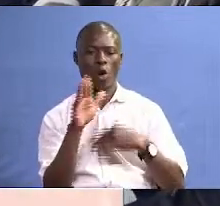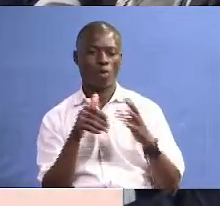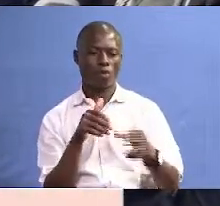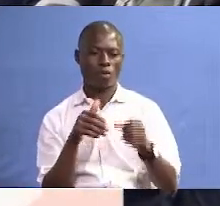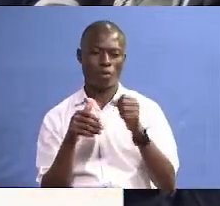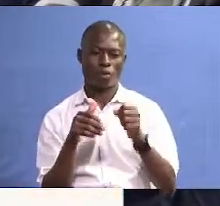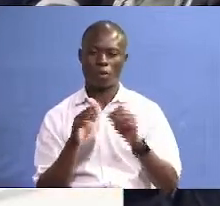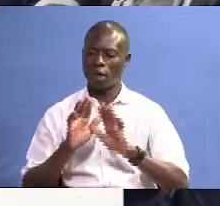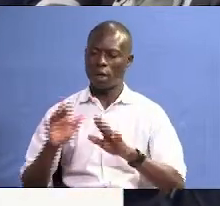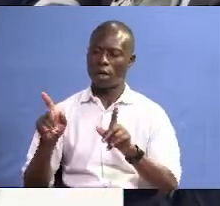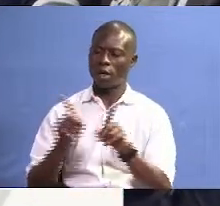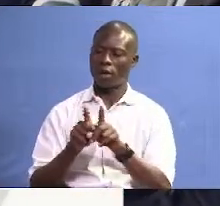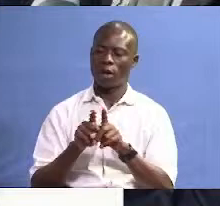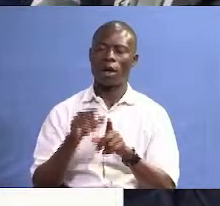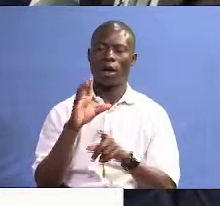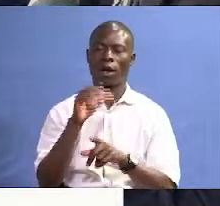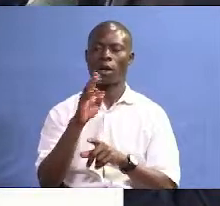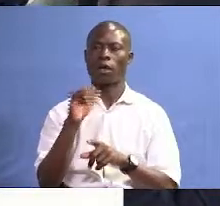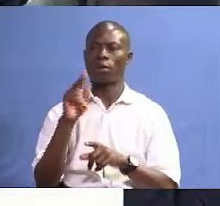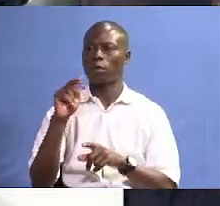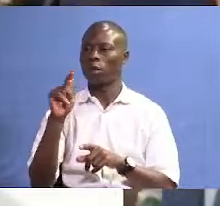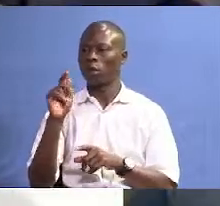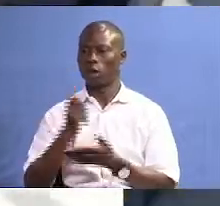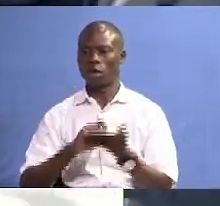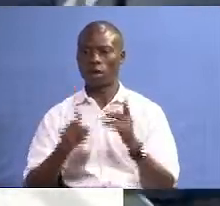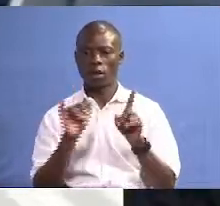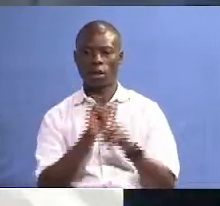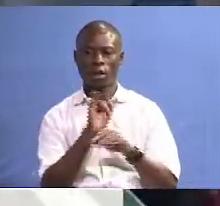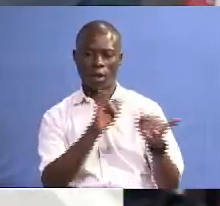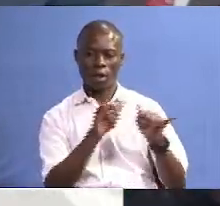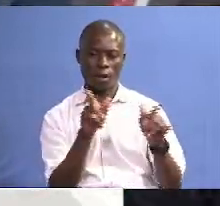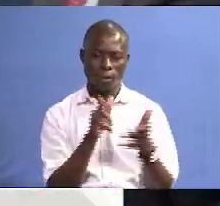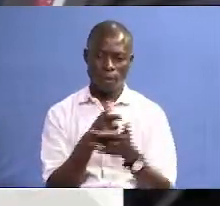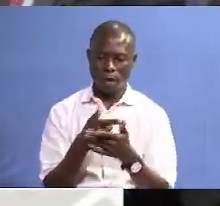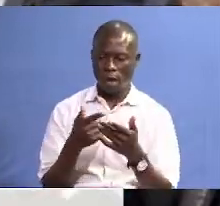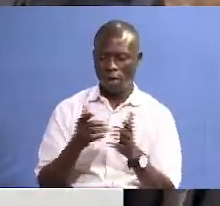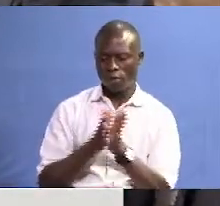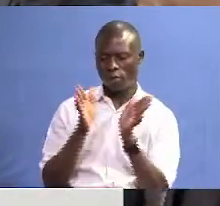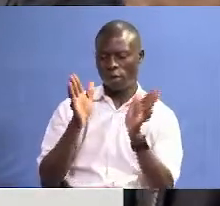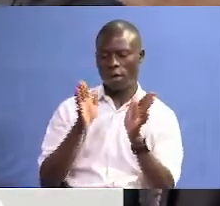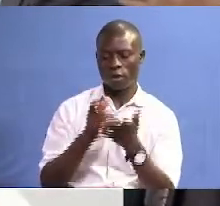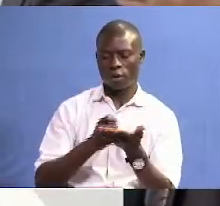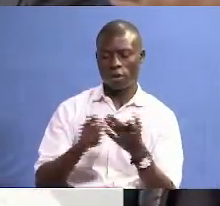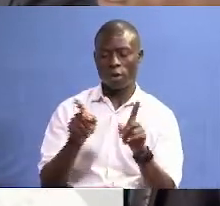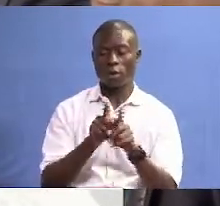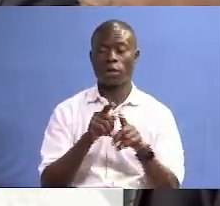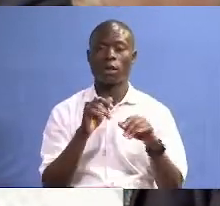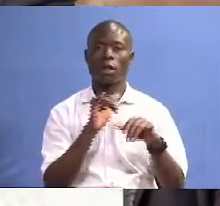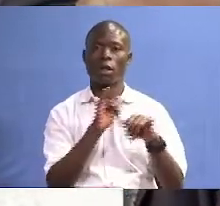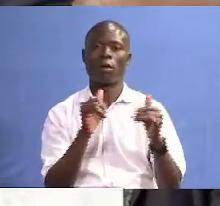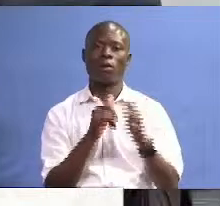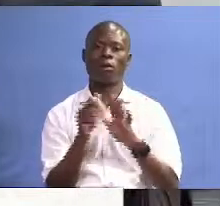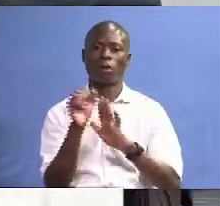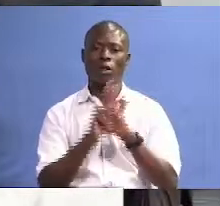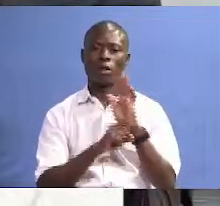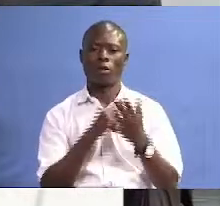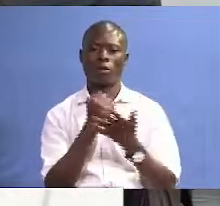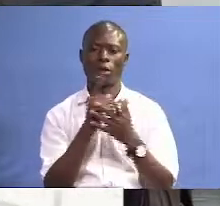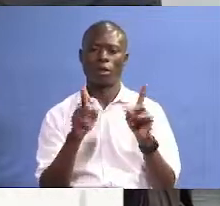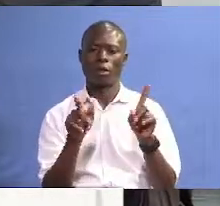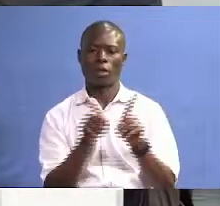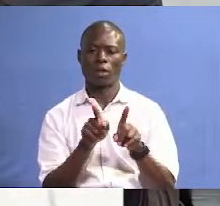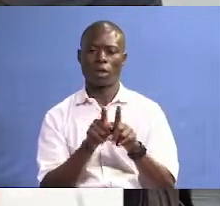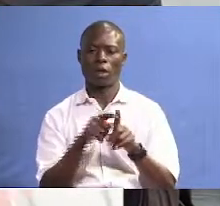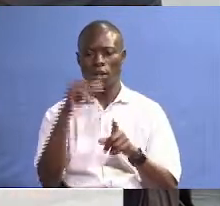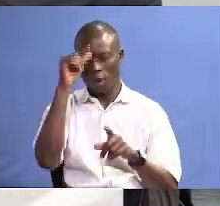by retrenched cabinet secretaries will in the meantime be filled by principal secretaries who, in tandem with state officers, will keep the